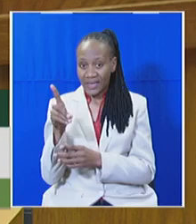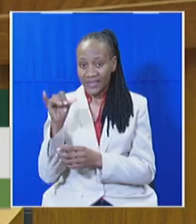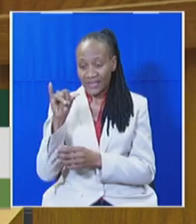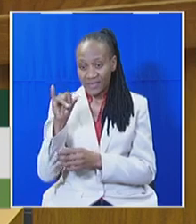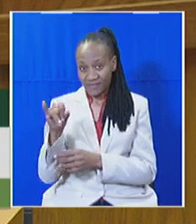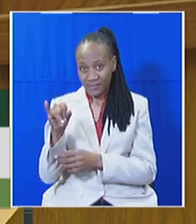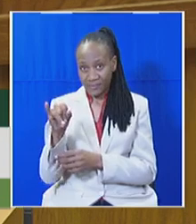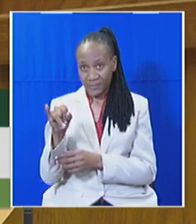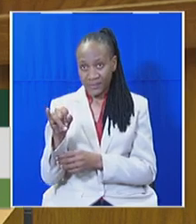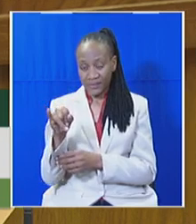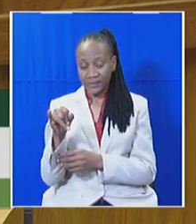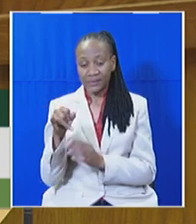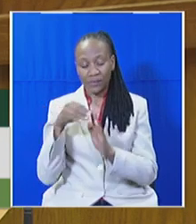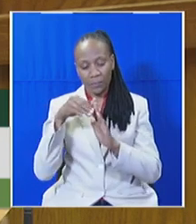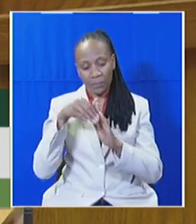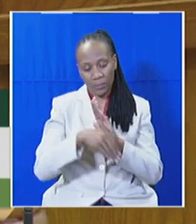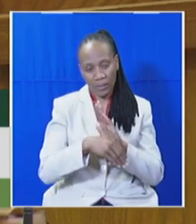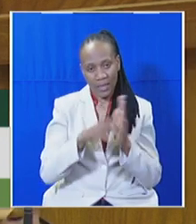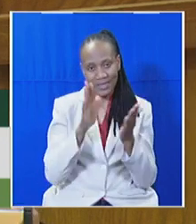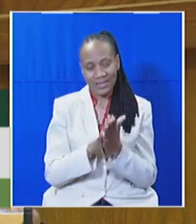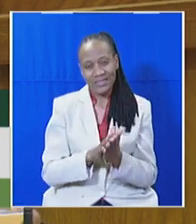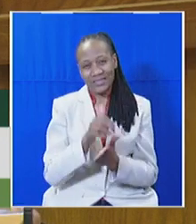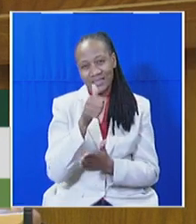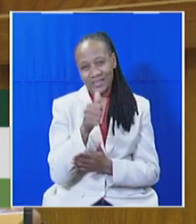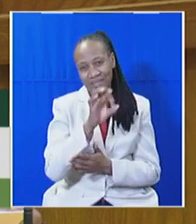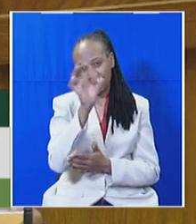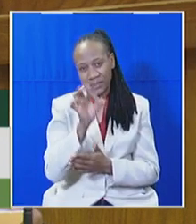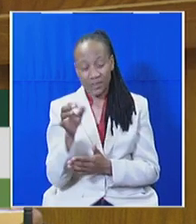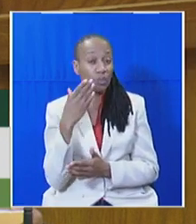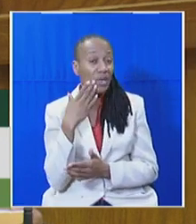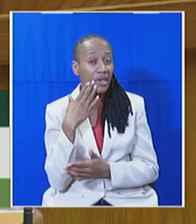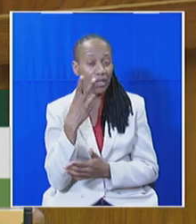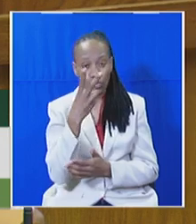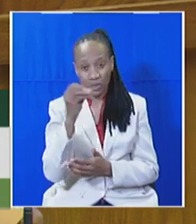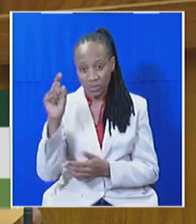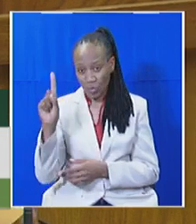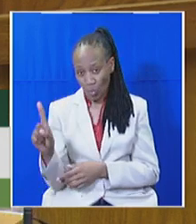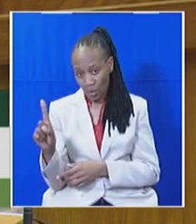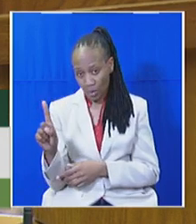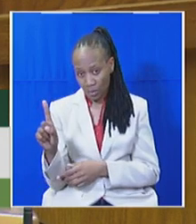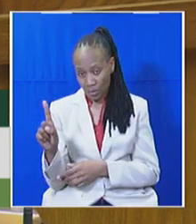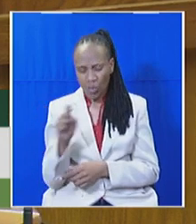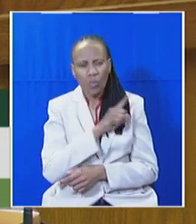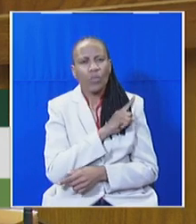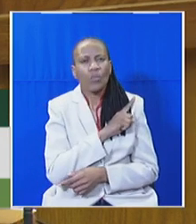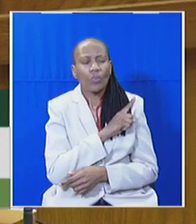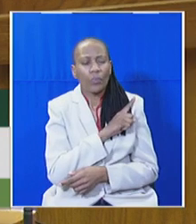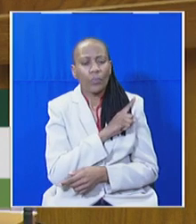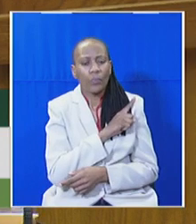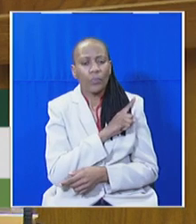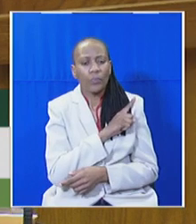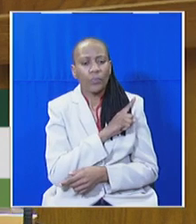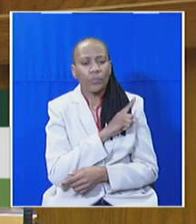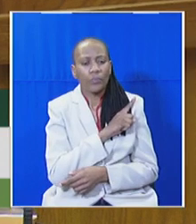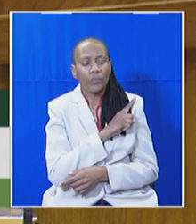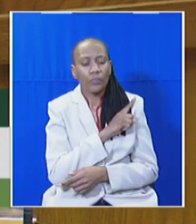inflows declined by 16% in 2001 as a result of the